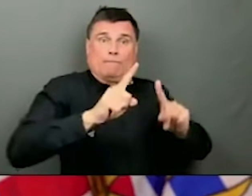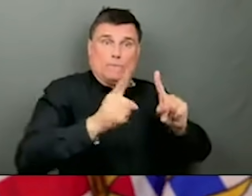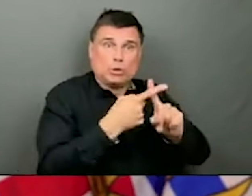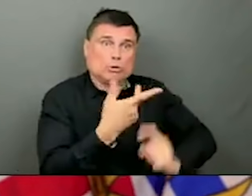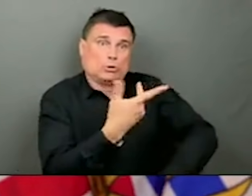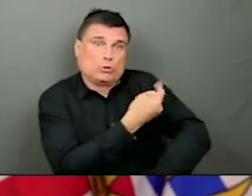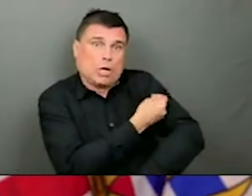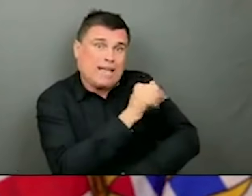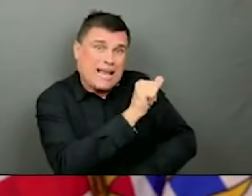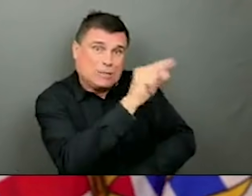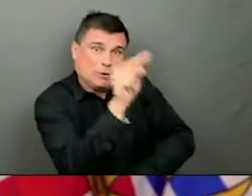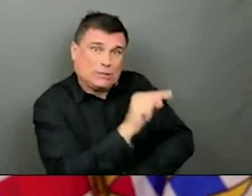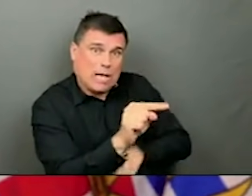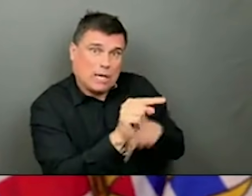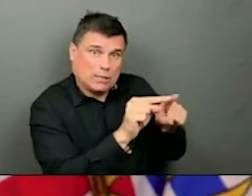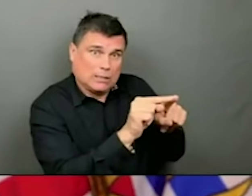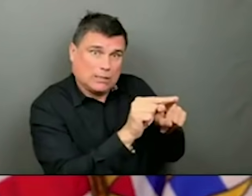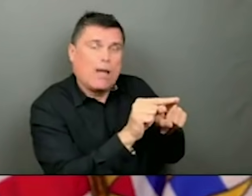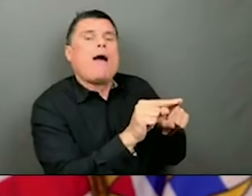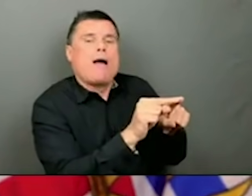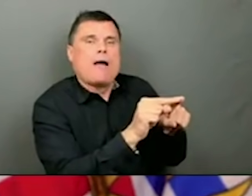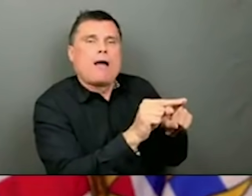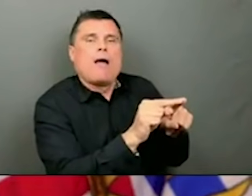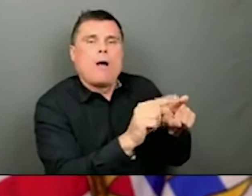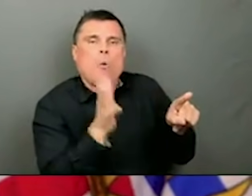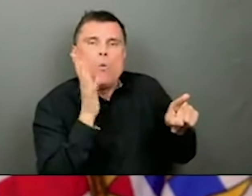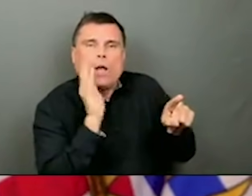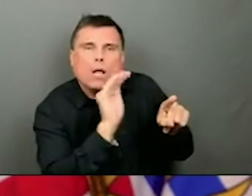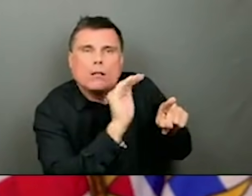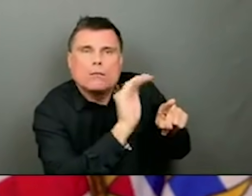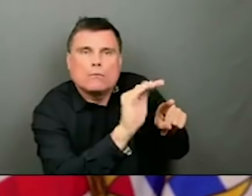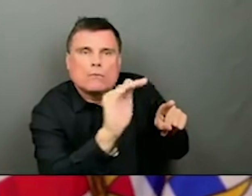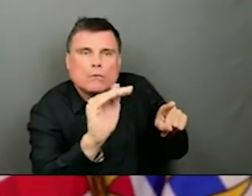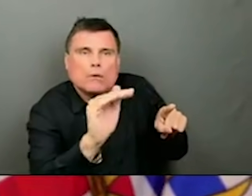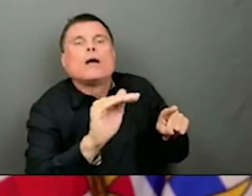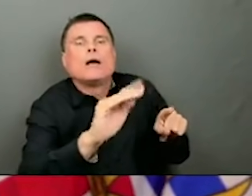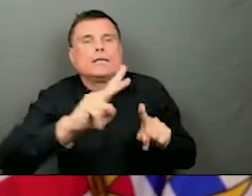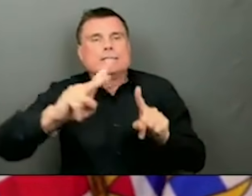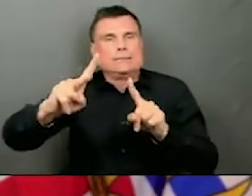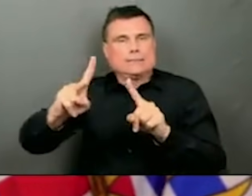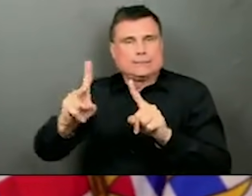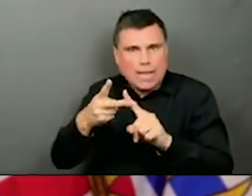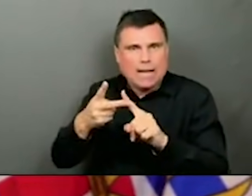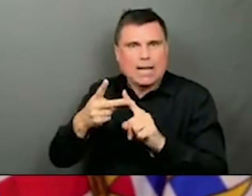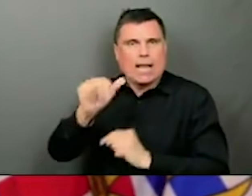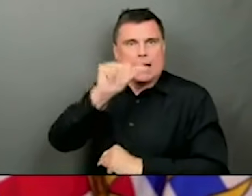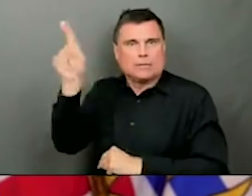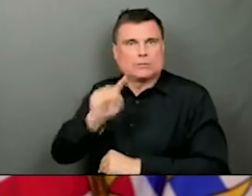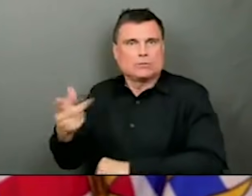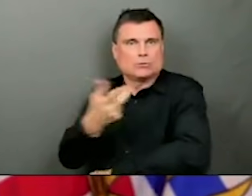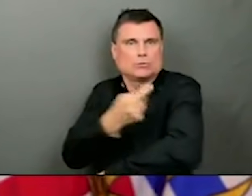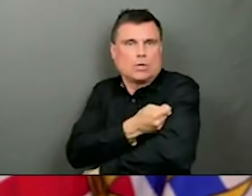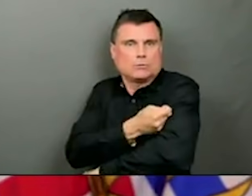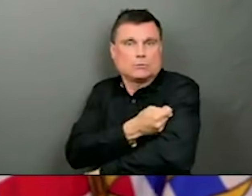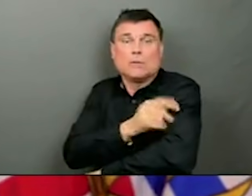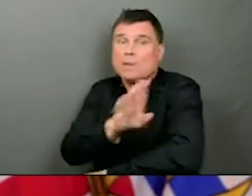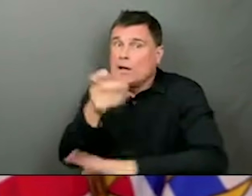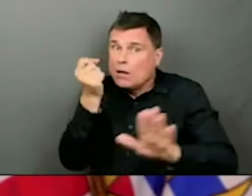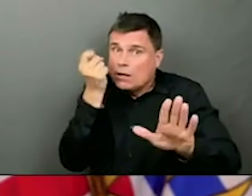that we have not forgotten, and we will be providing the information as soon as we get it to help you make those